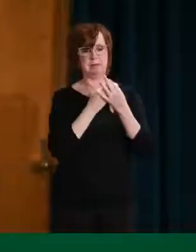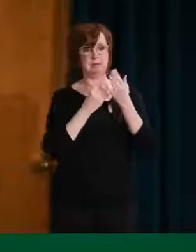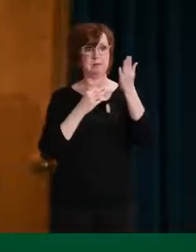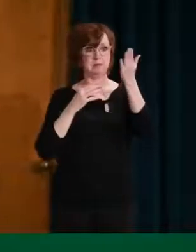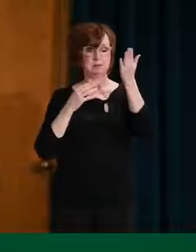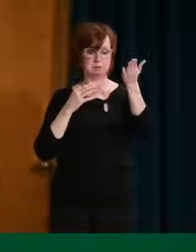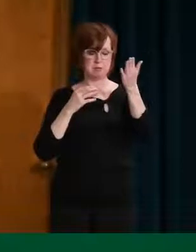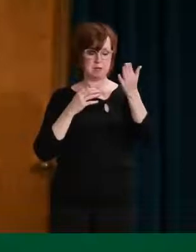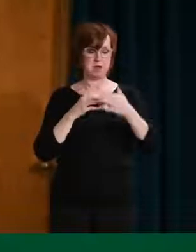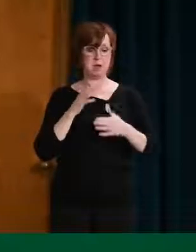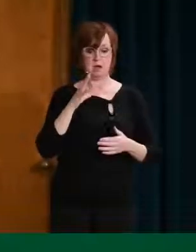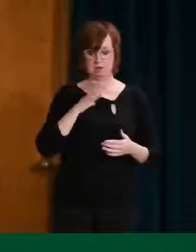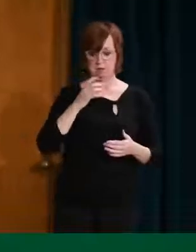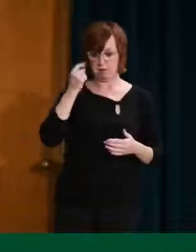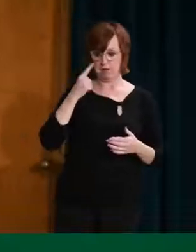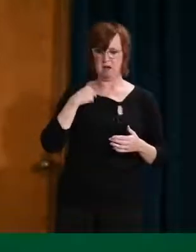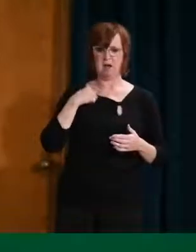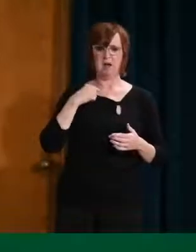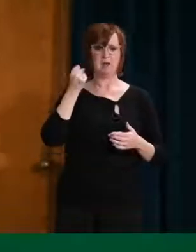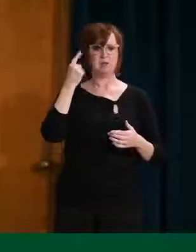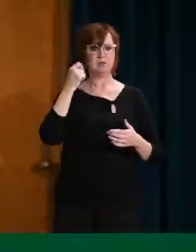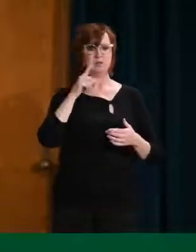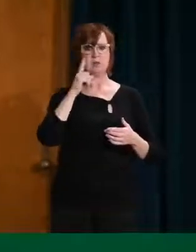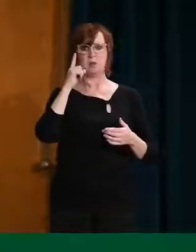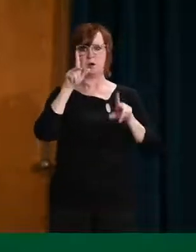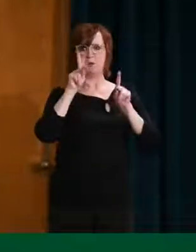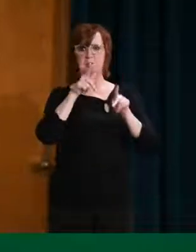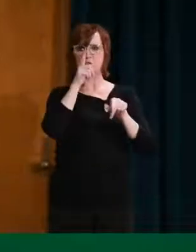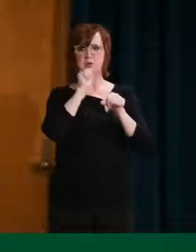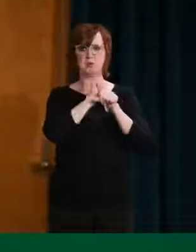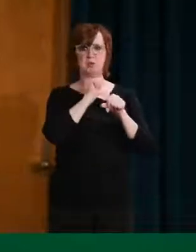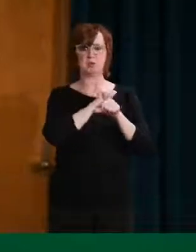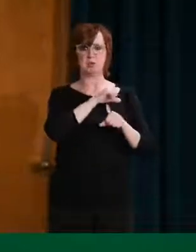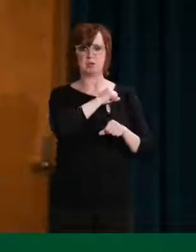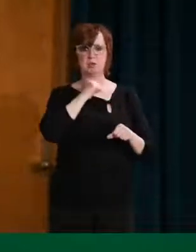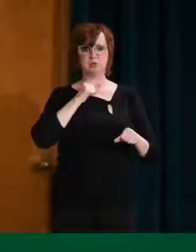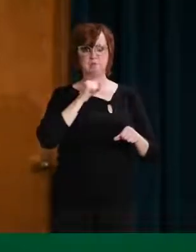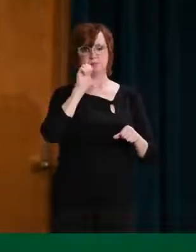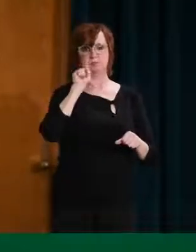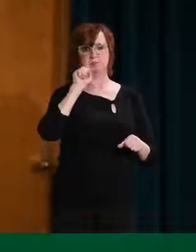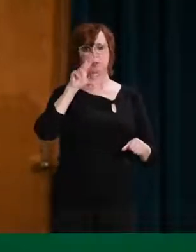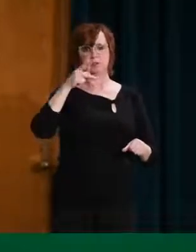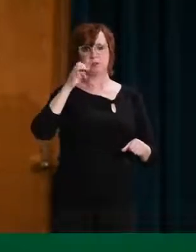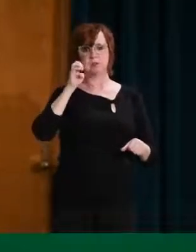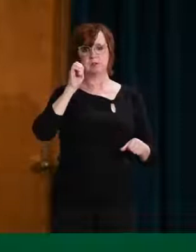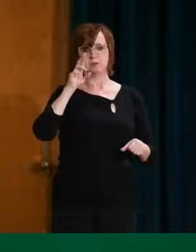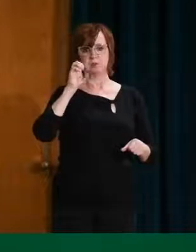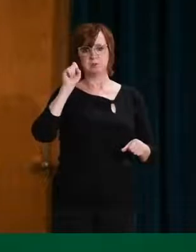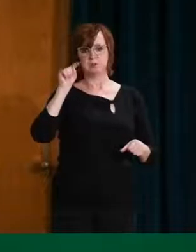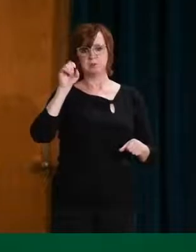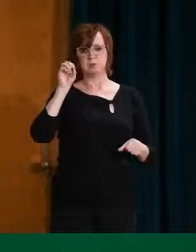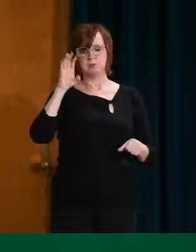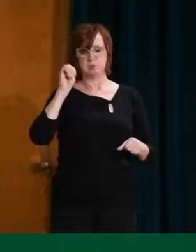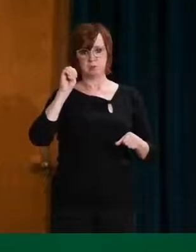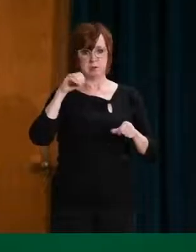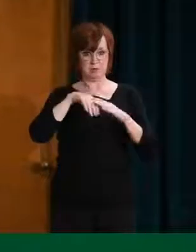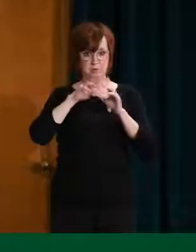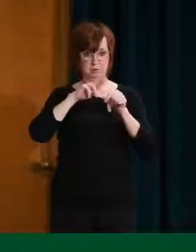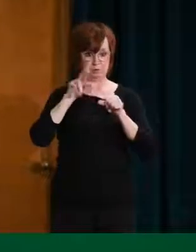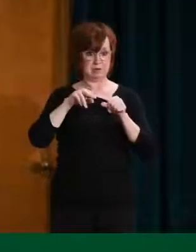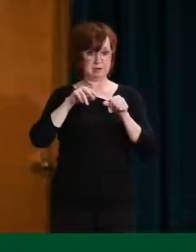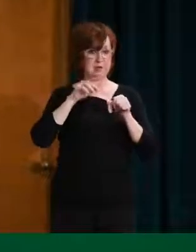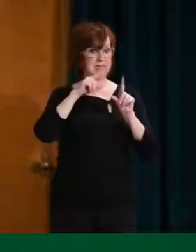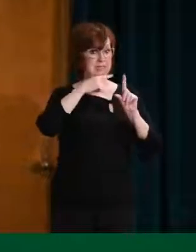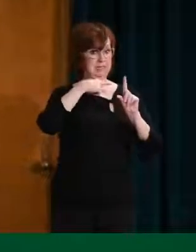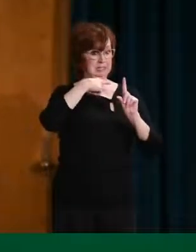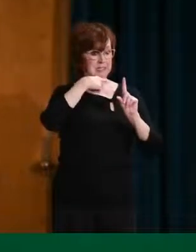a employee at a superstore here in Regina has tested positive. Is that now under investigation, and how are you